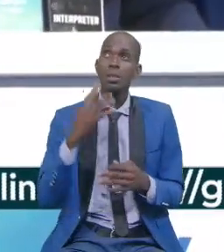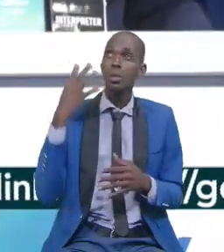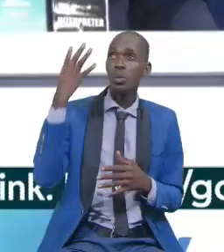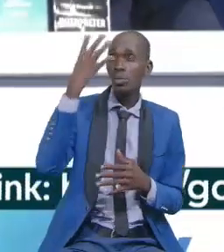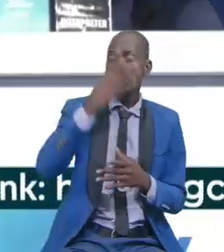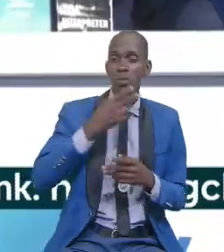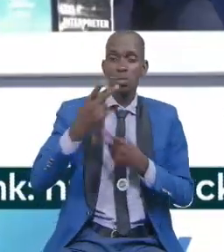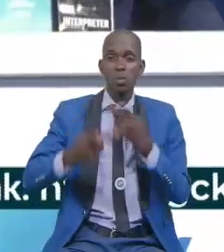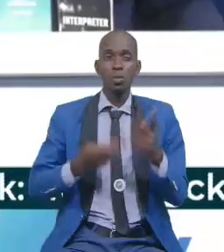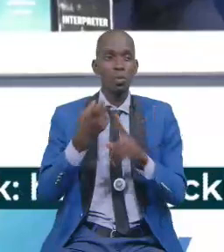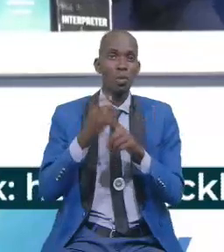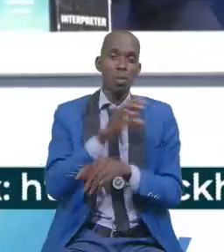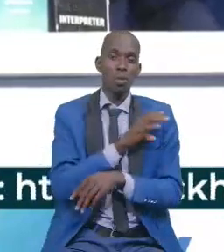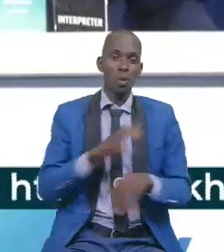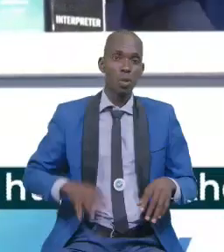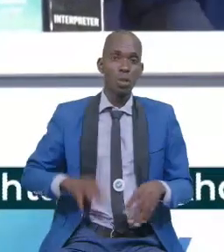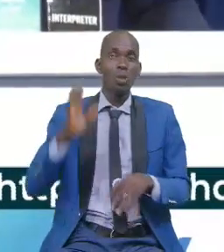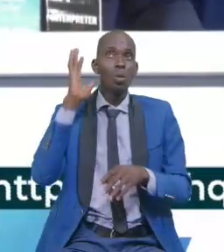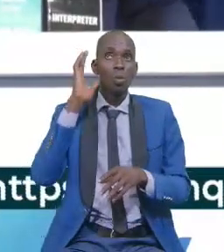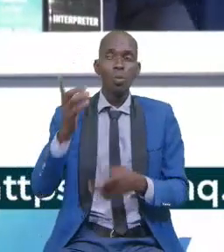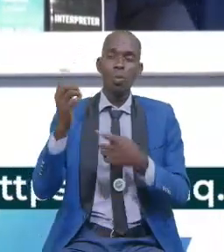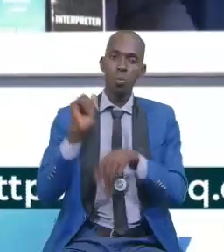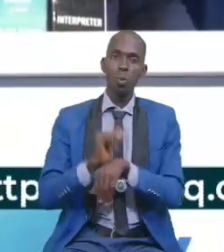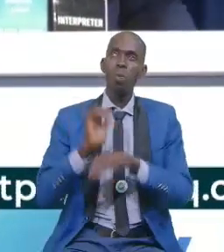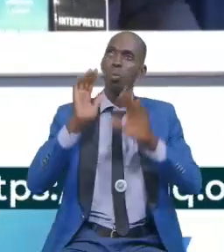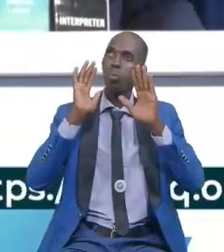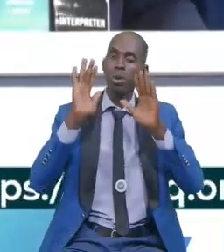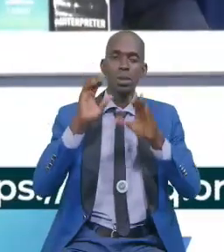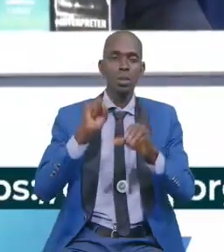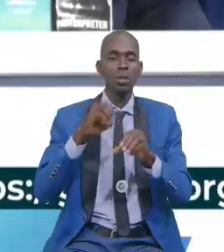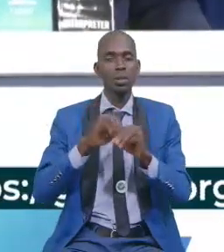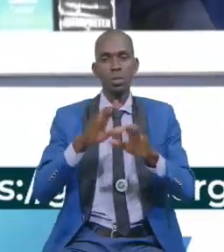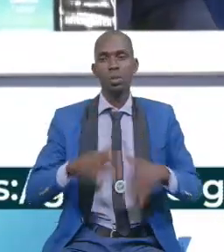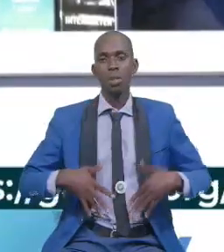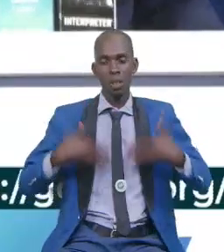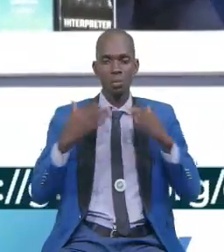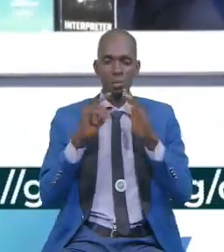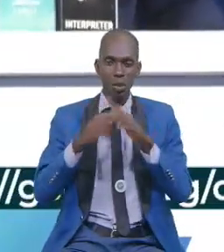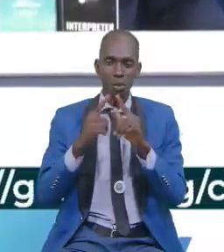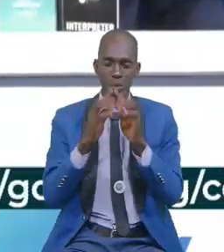Christ will wrought wonders in your life.